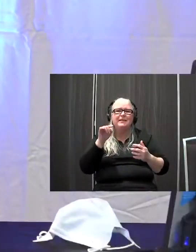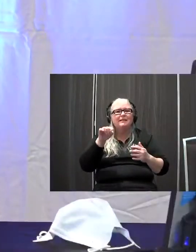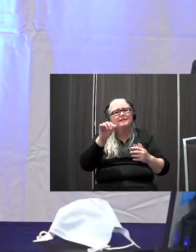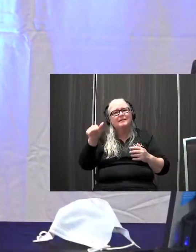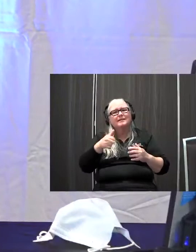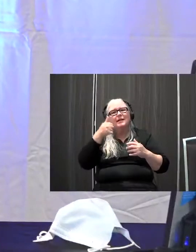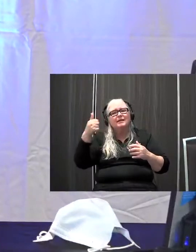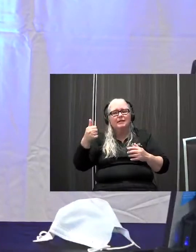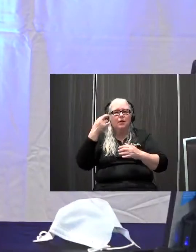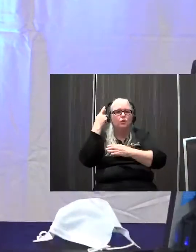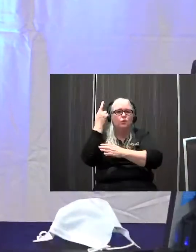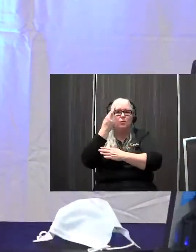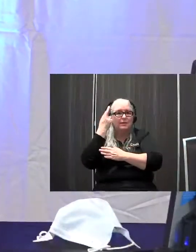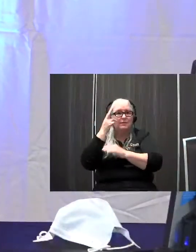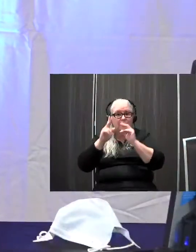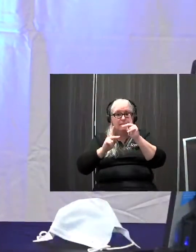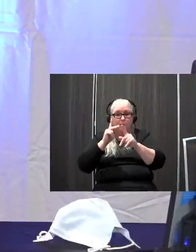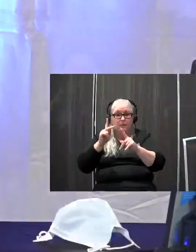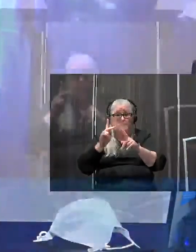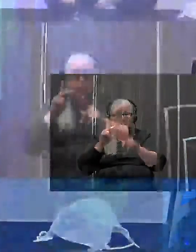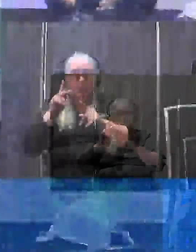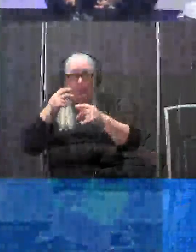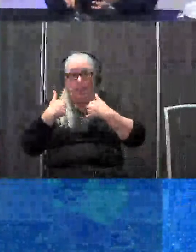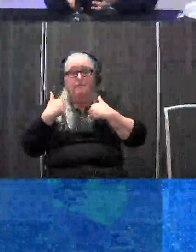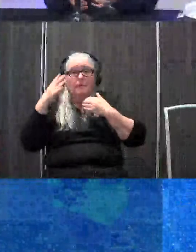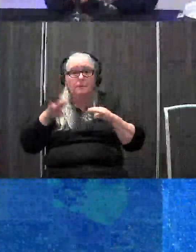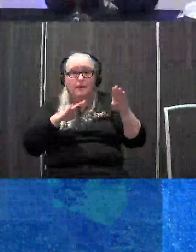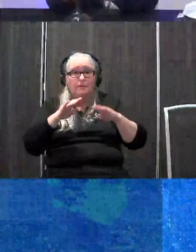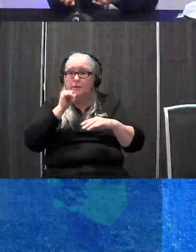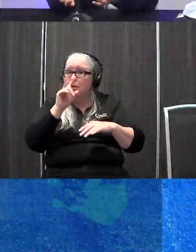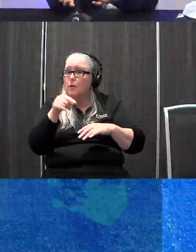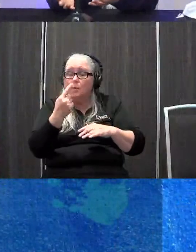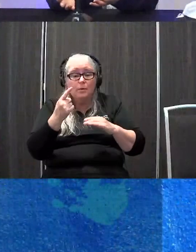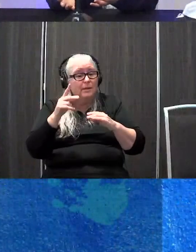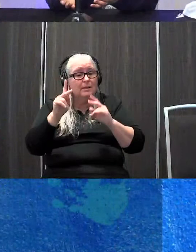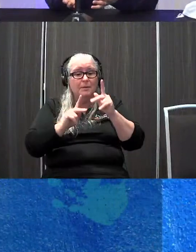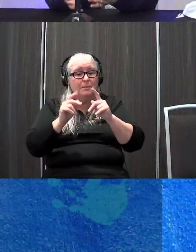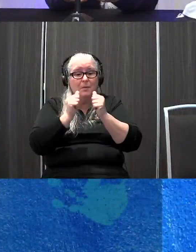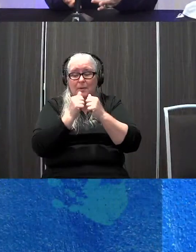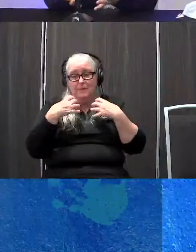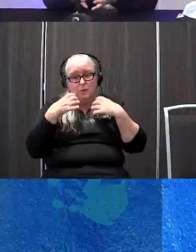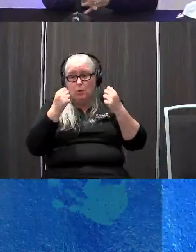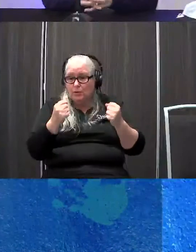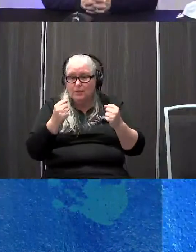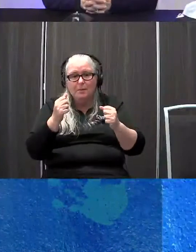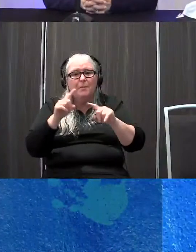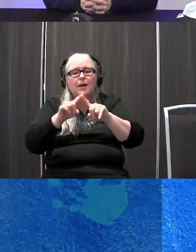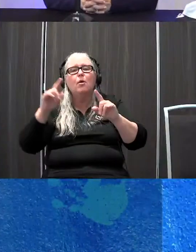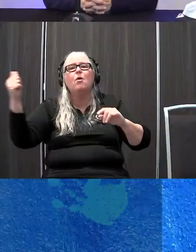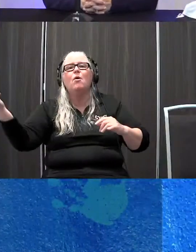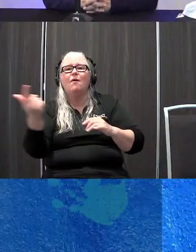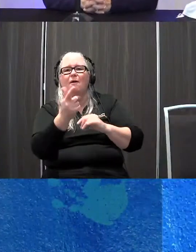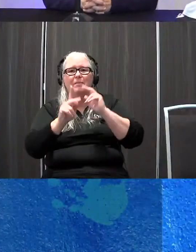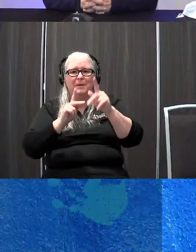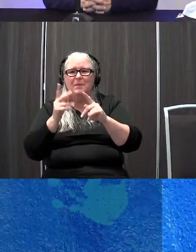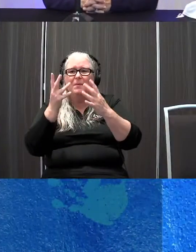reason that people engage in behavior, not just people with charge, not just people with developmental concerns, but all people would like to get attention